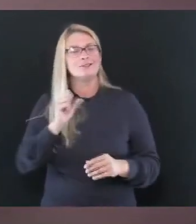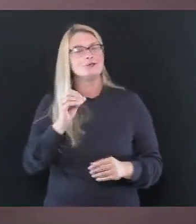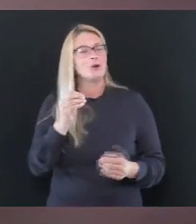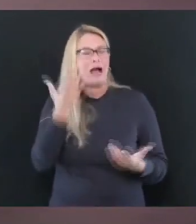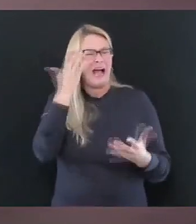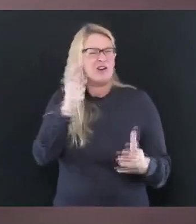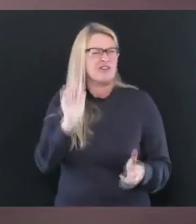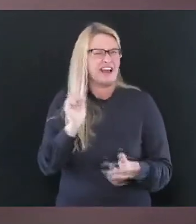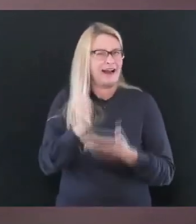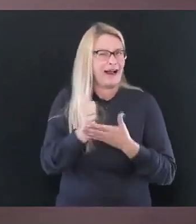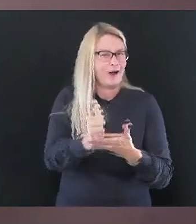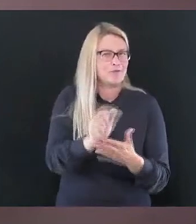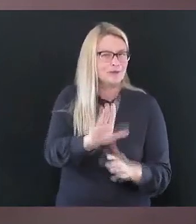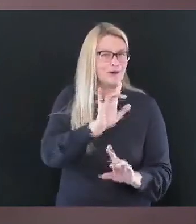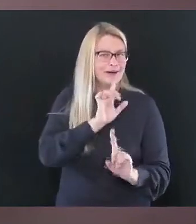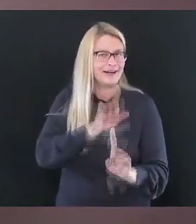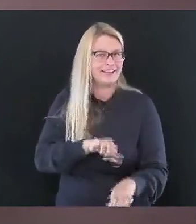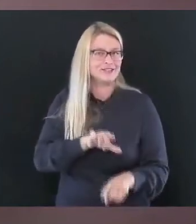understand the